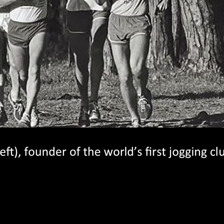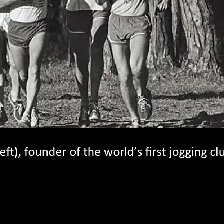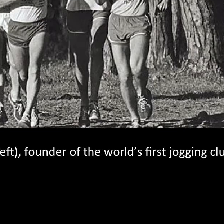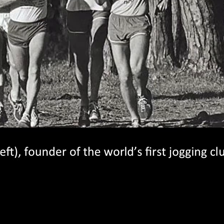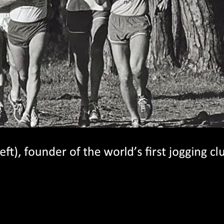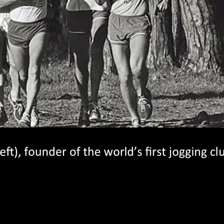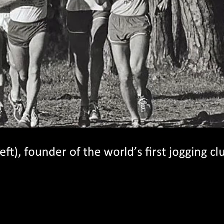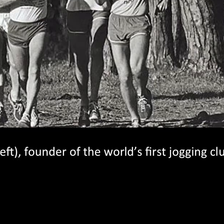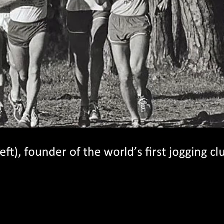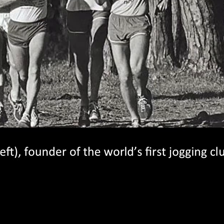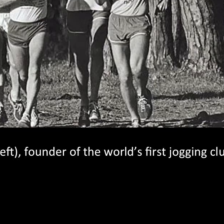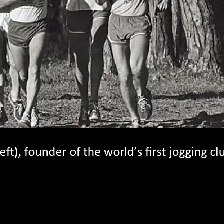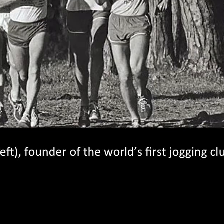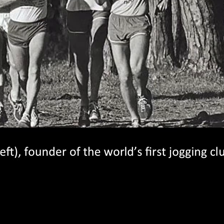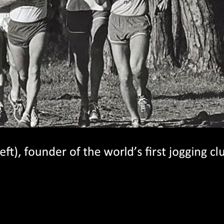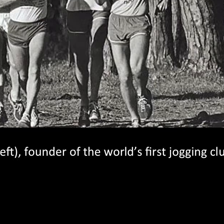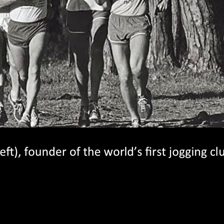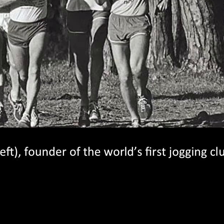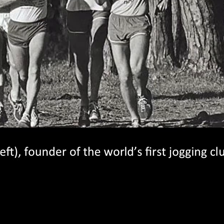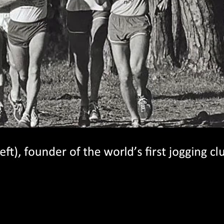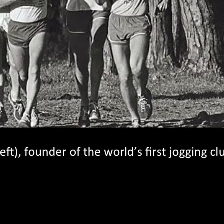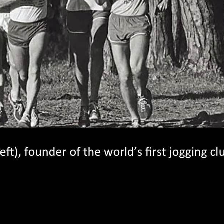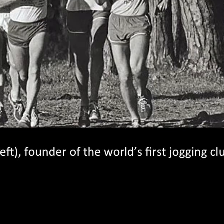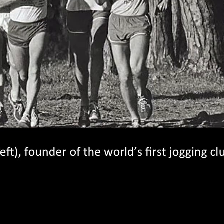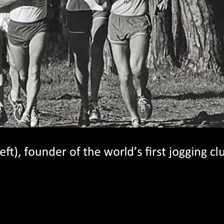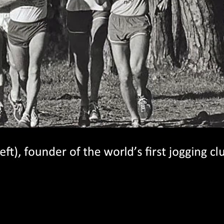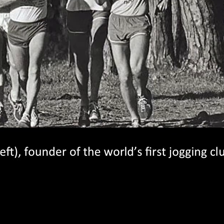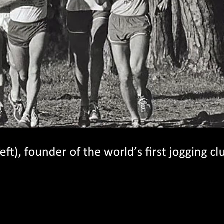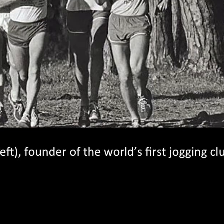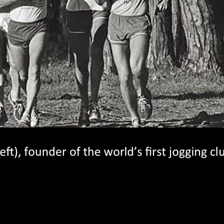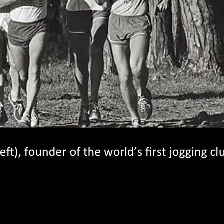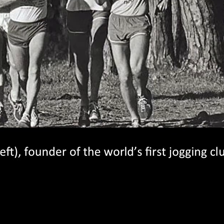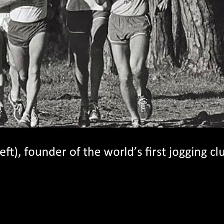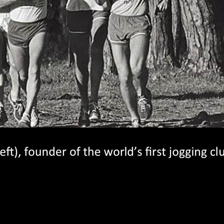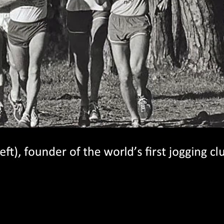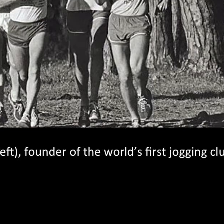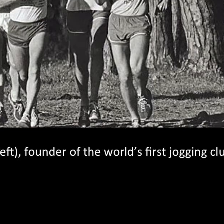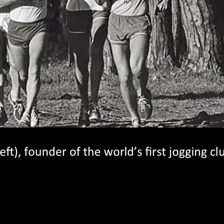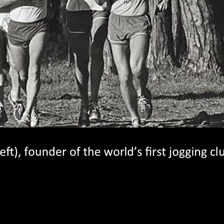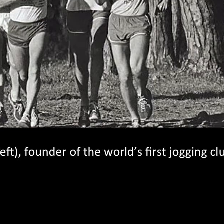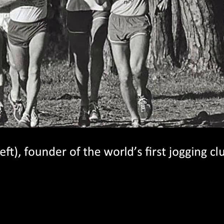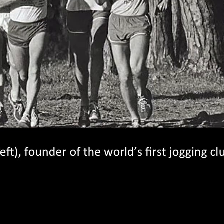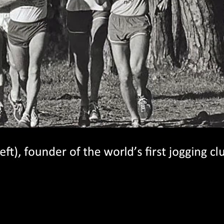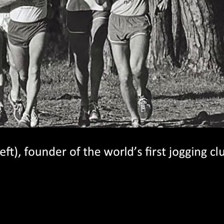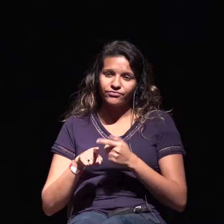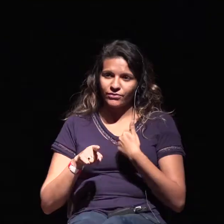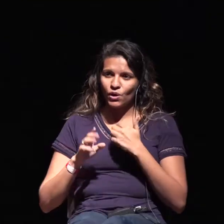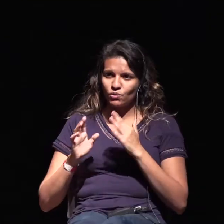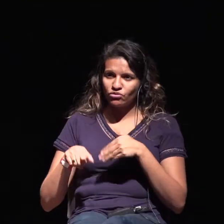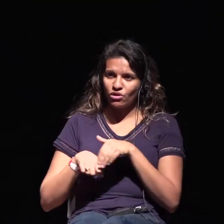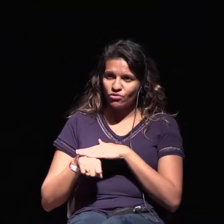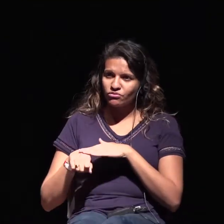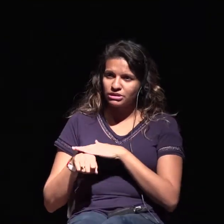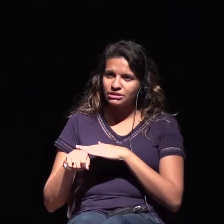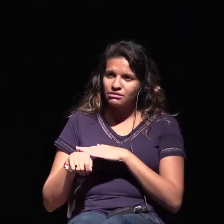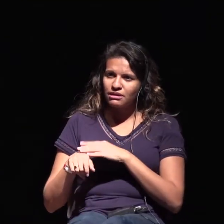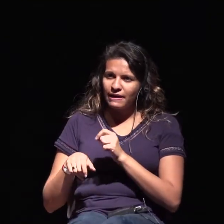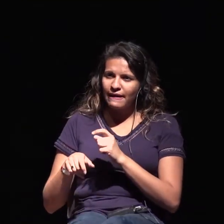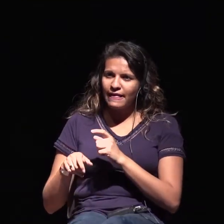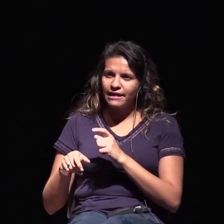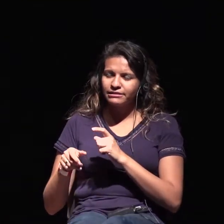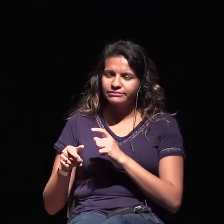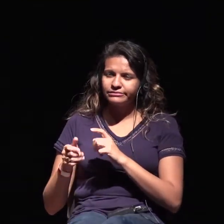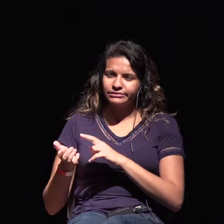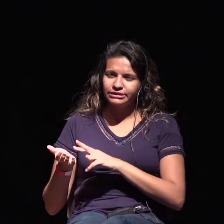are jogging. And I did have a question to the translators about the Portuguese word for jogging, which apparently